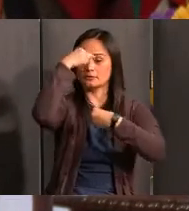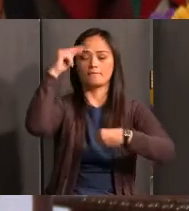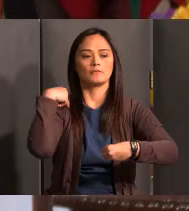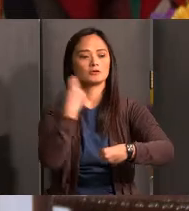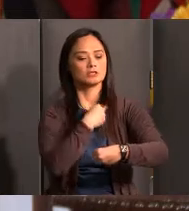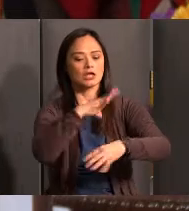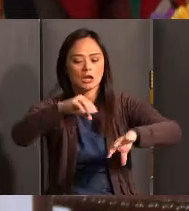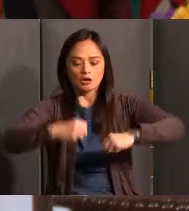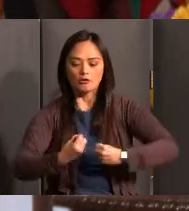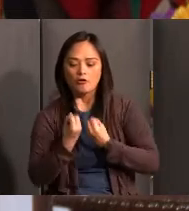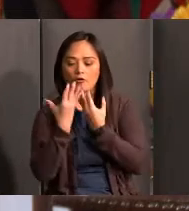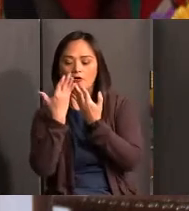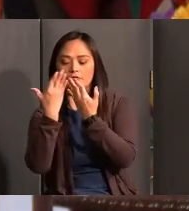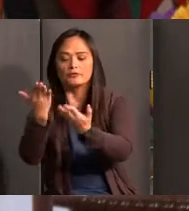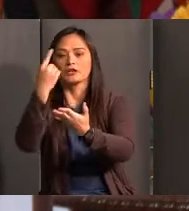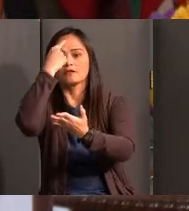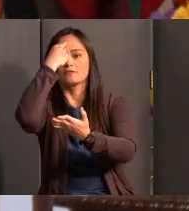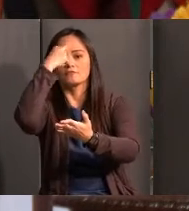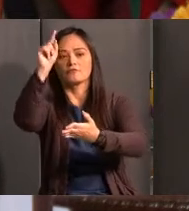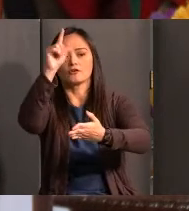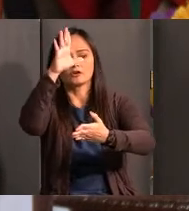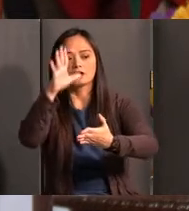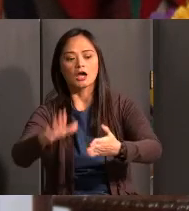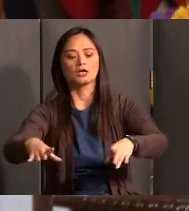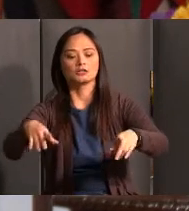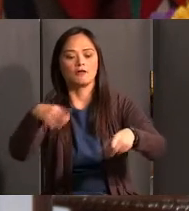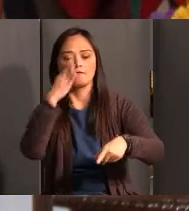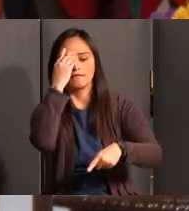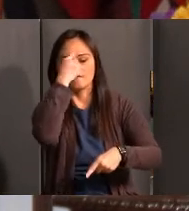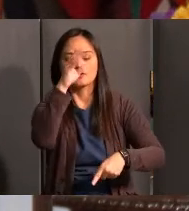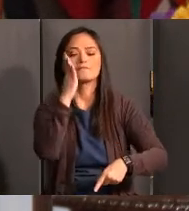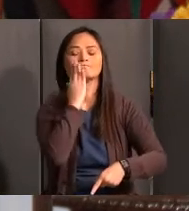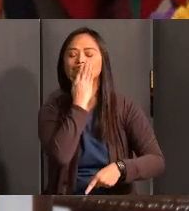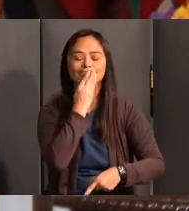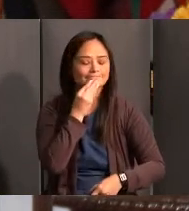a sweet-smelling savor.